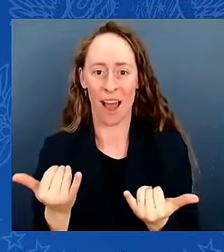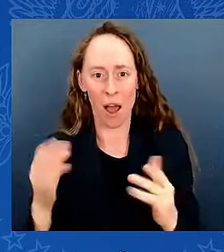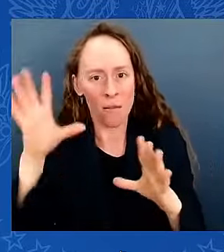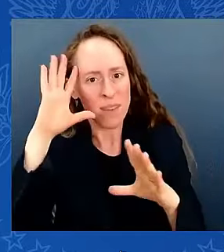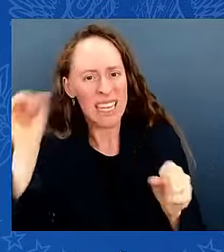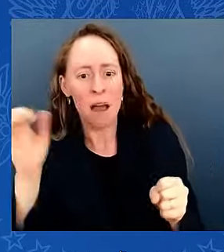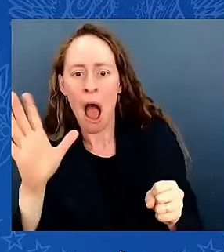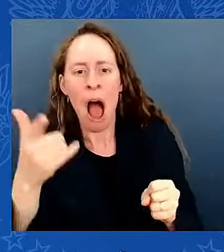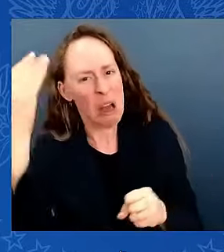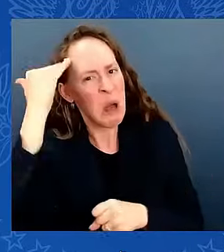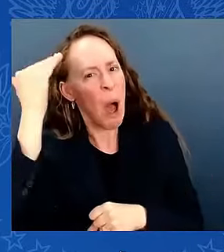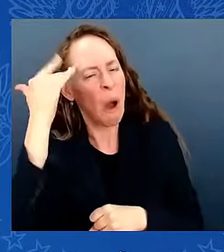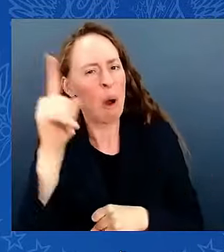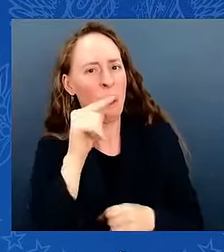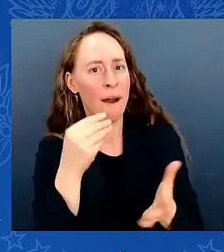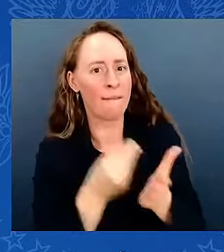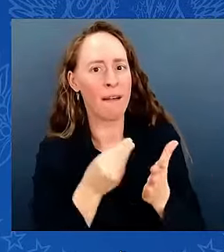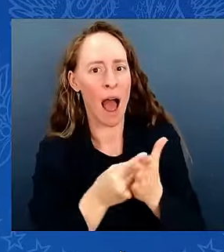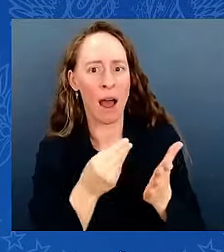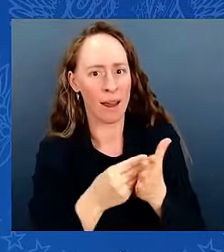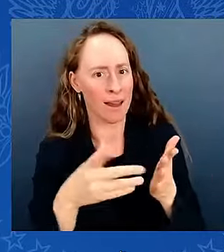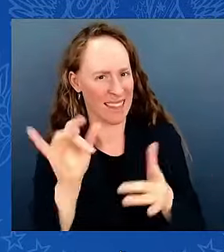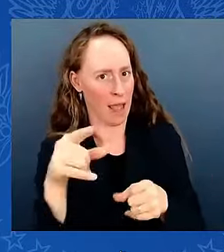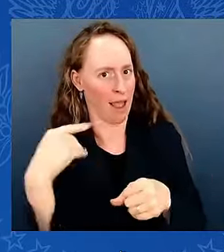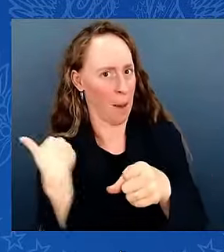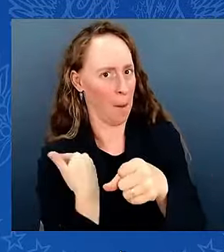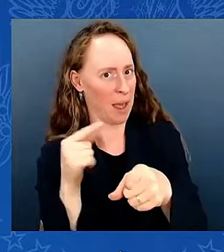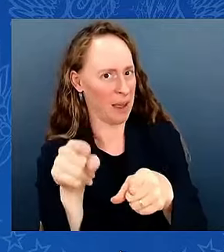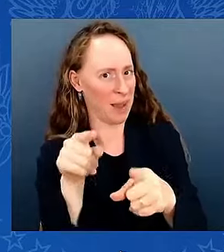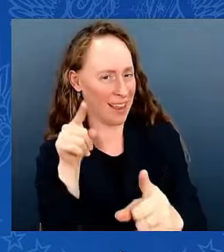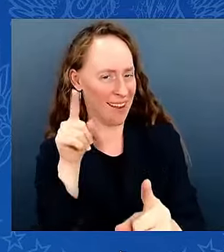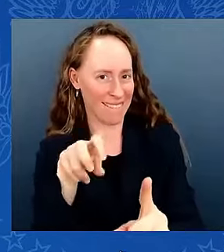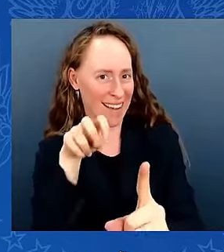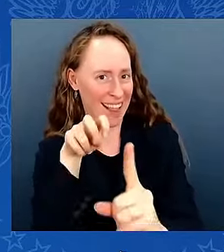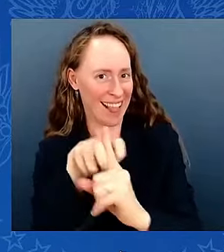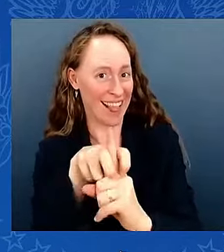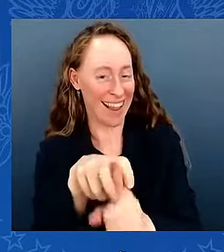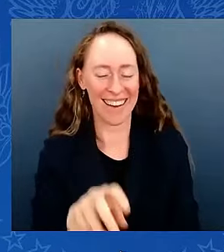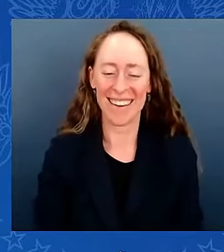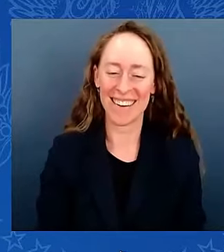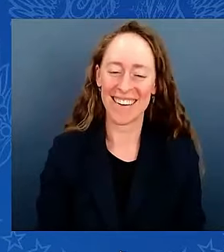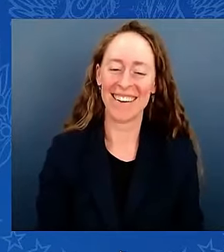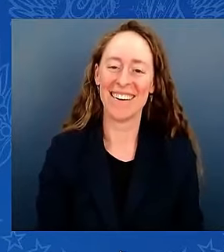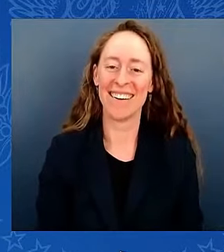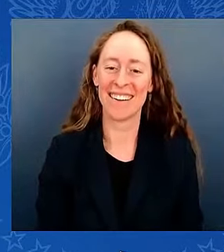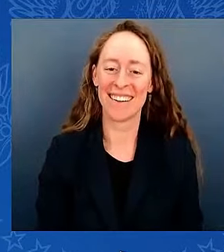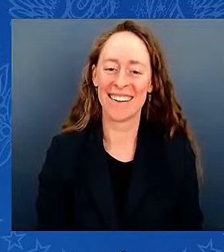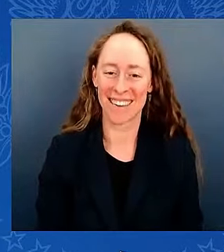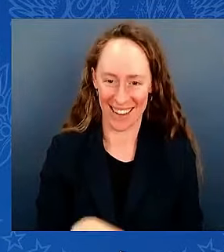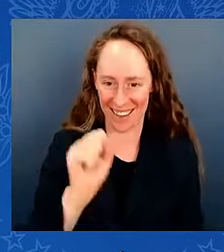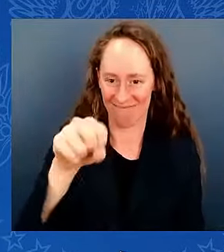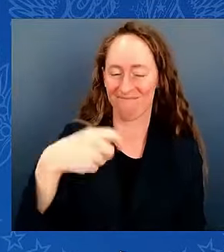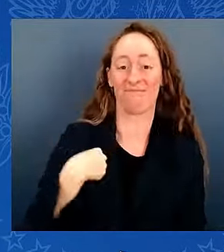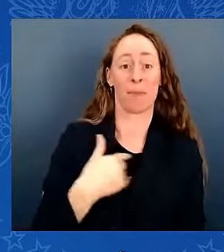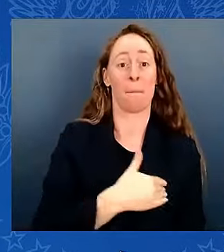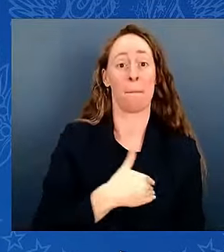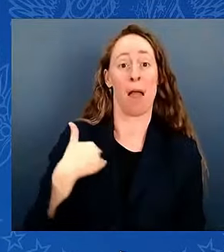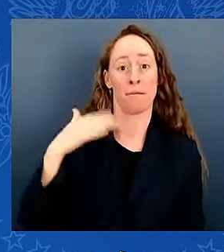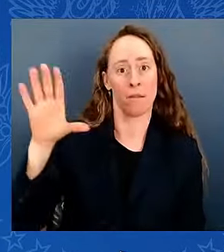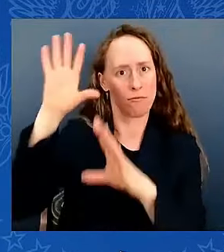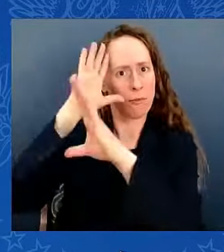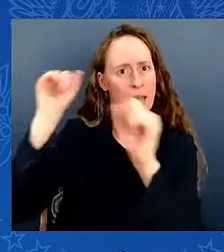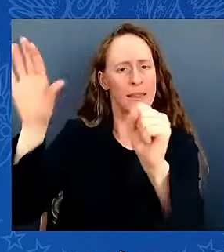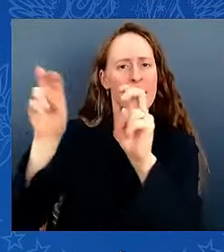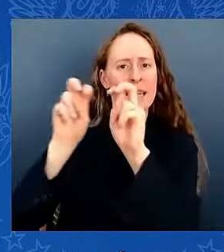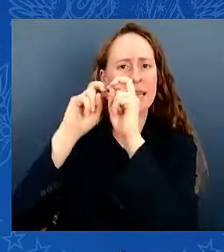I'm the member of President Biden's cabinet, his budget director. The president likes to say I'm the money lady. I think you'd like to do